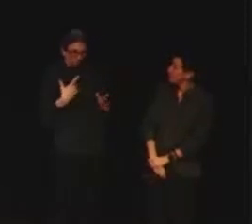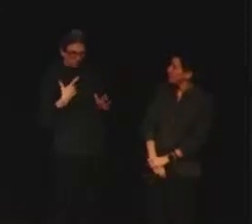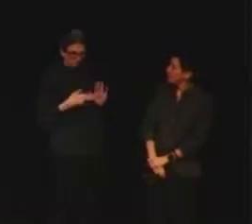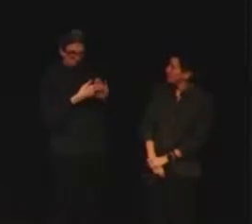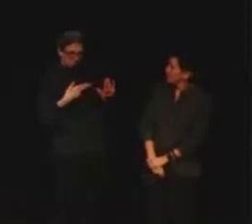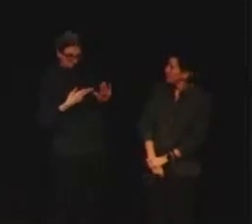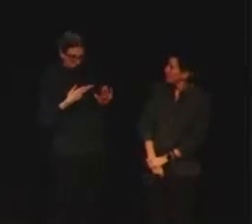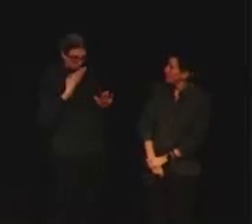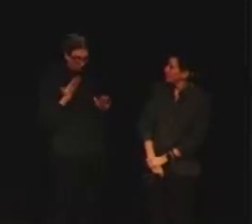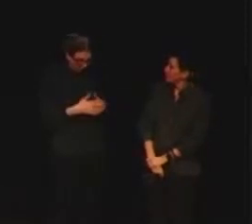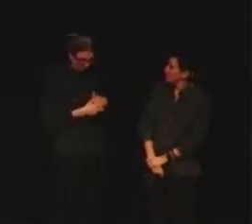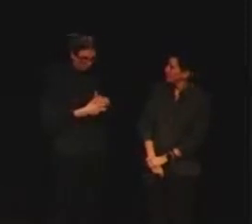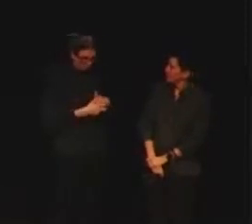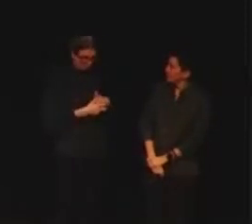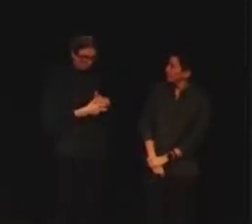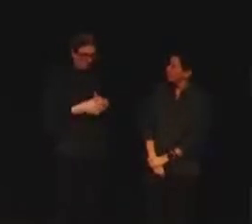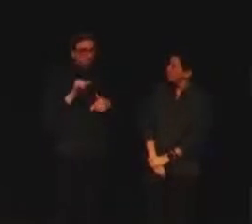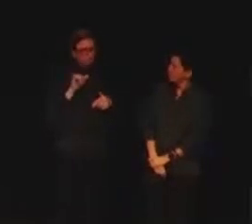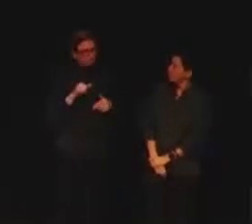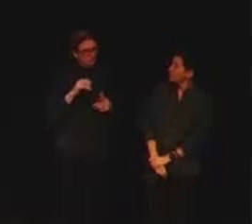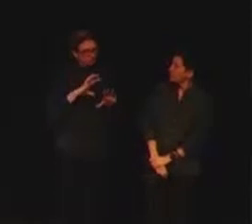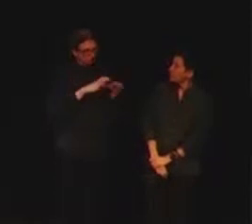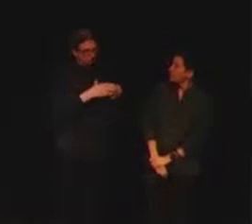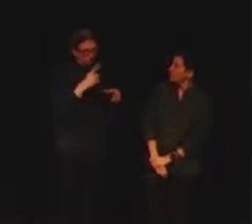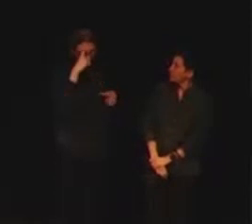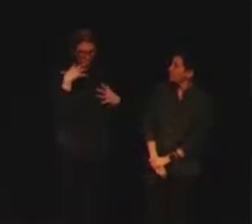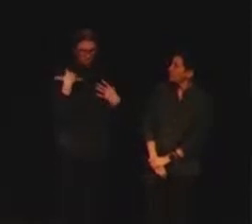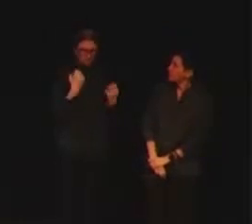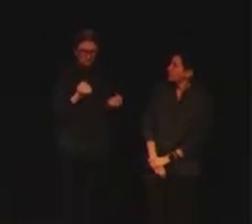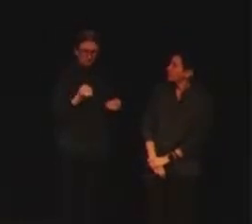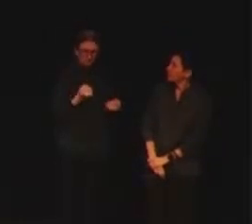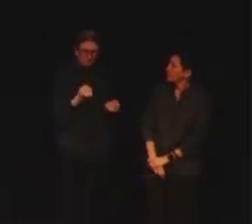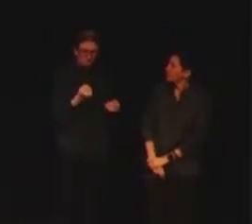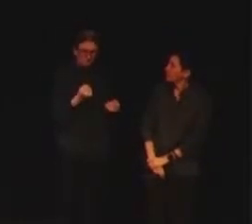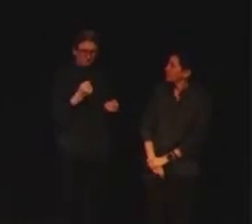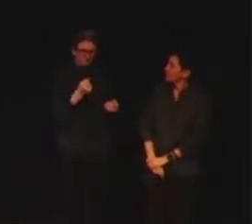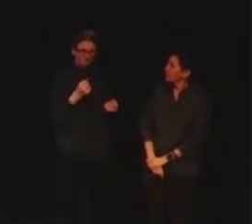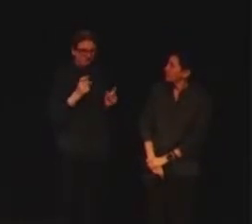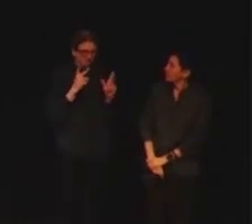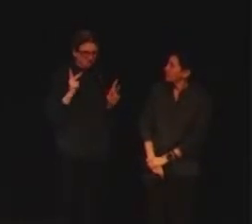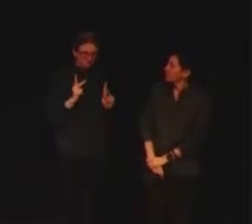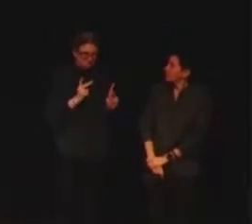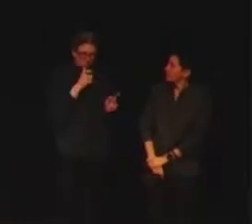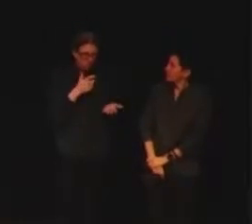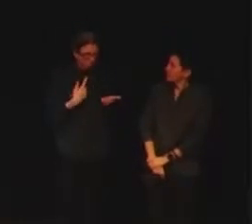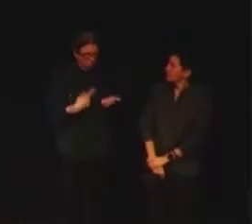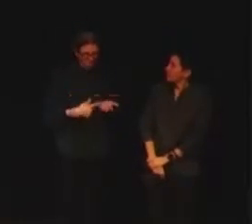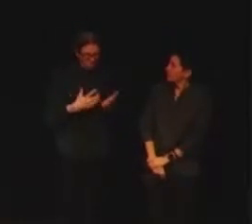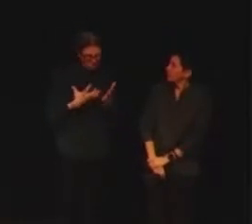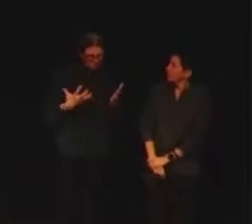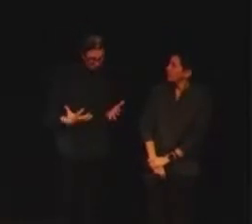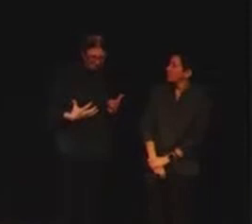So it's one of a category in mental health that's not really talked about. And the borderline personality disorder